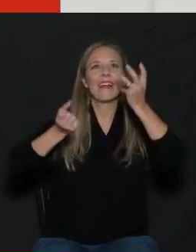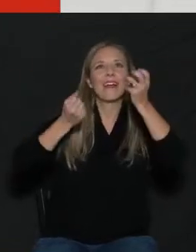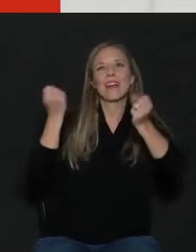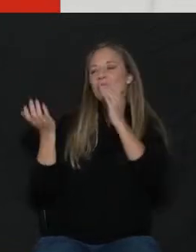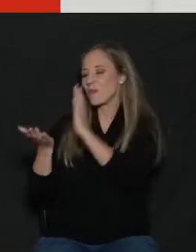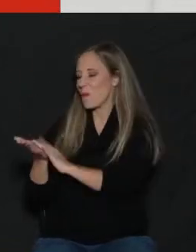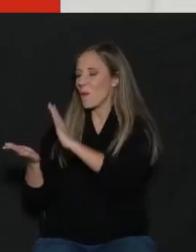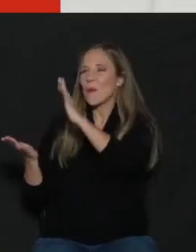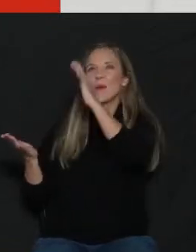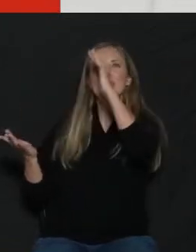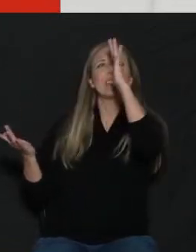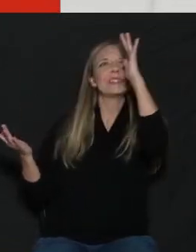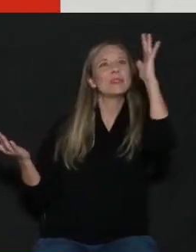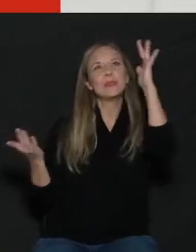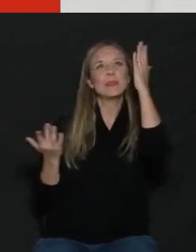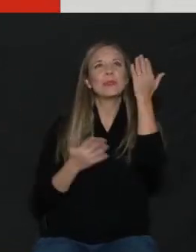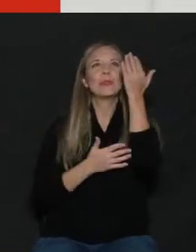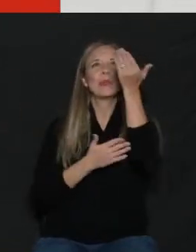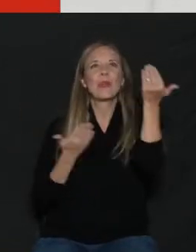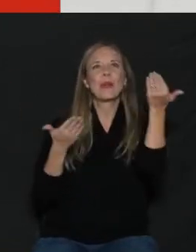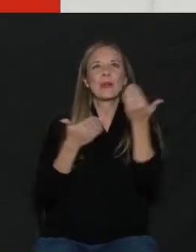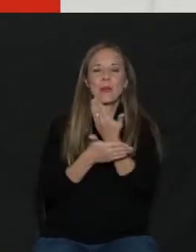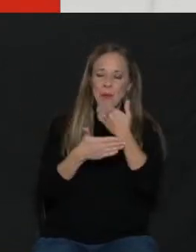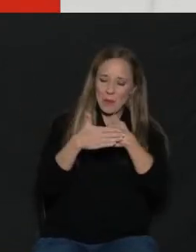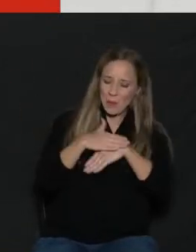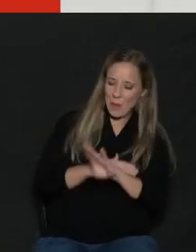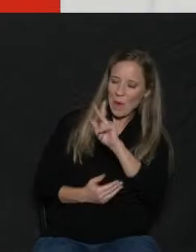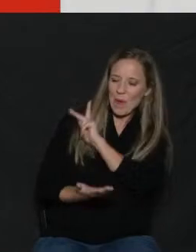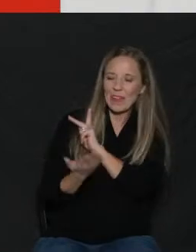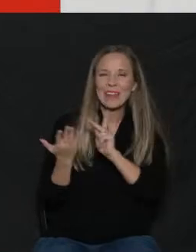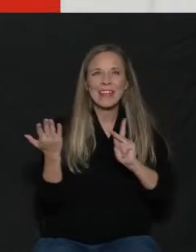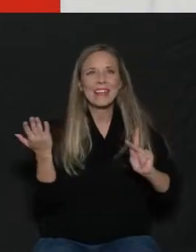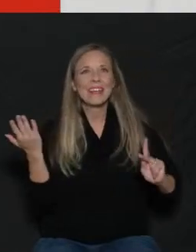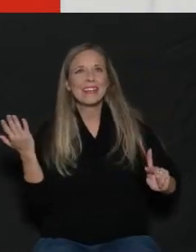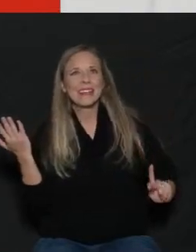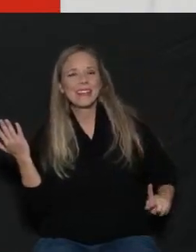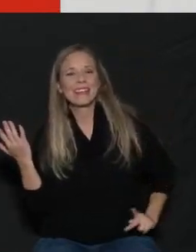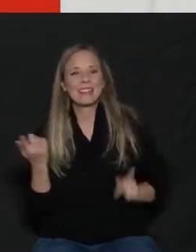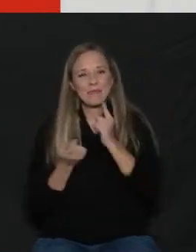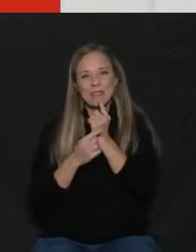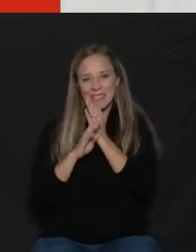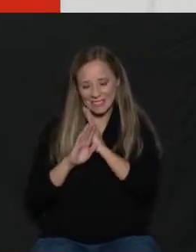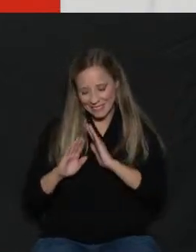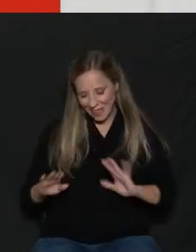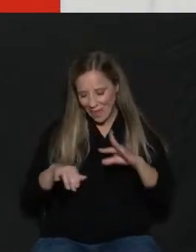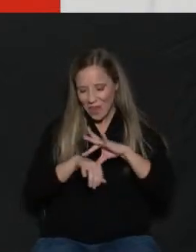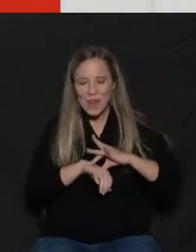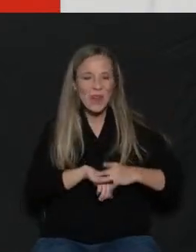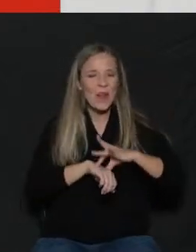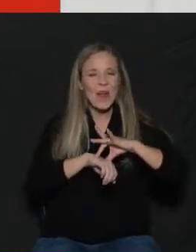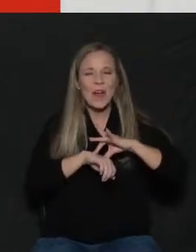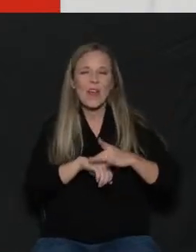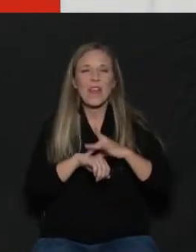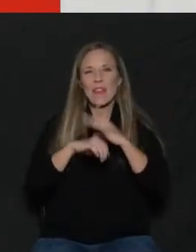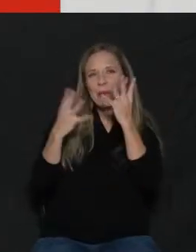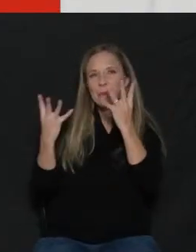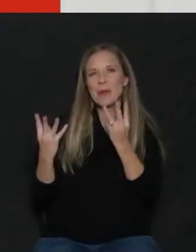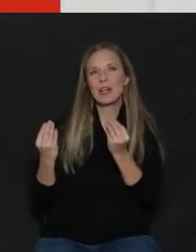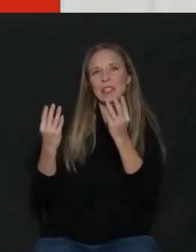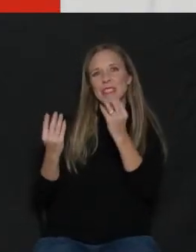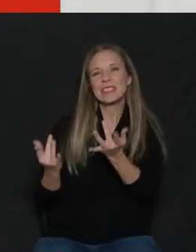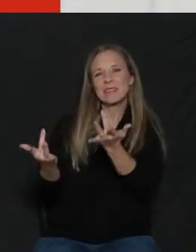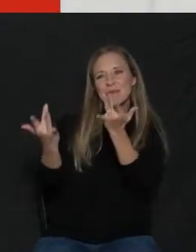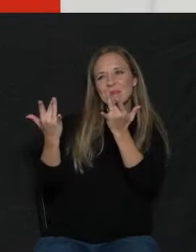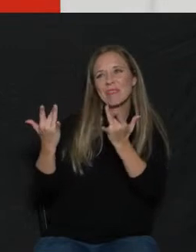Sing glory to the newborn King, peace on earth